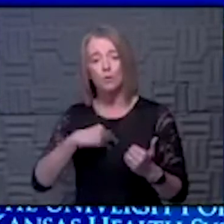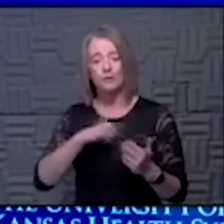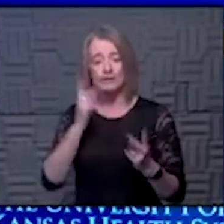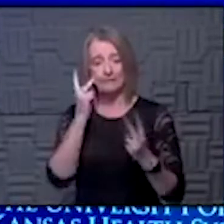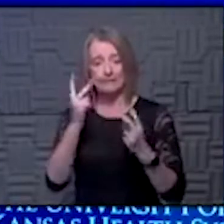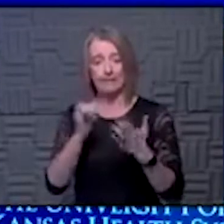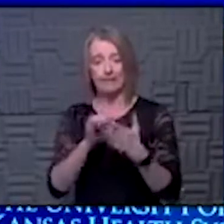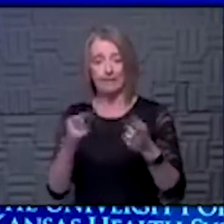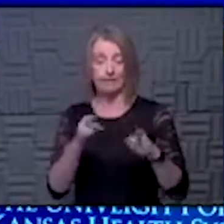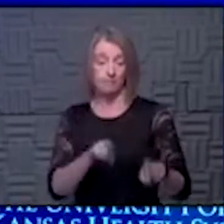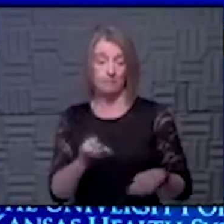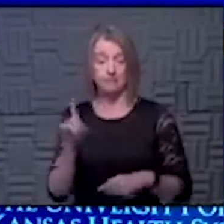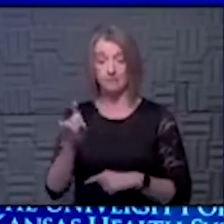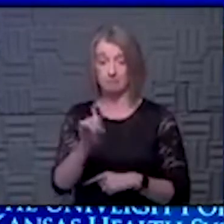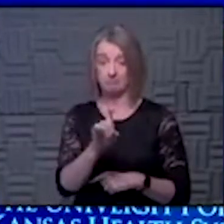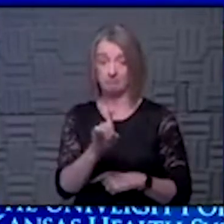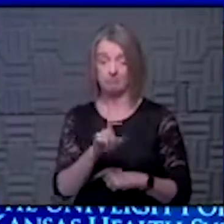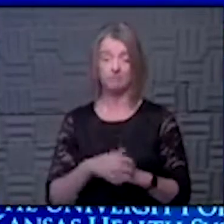seeing that trend?